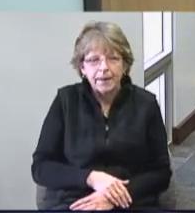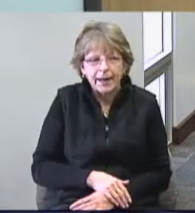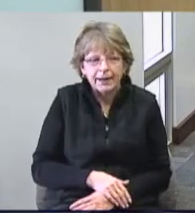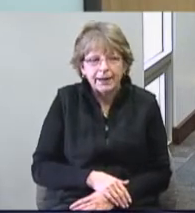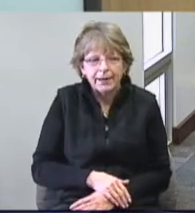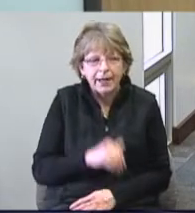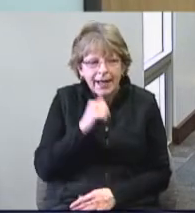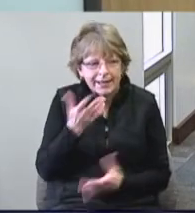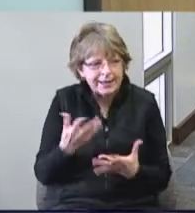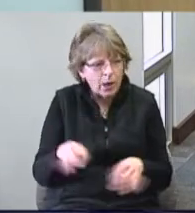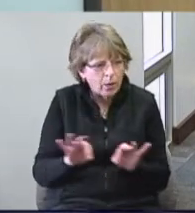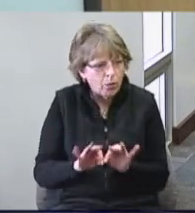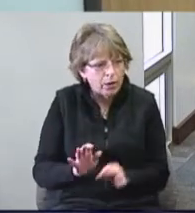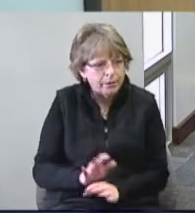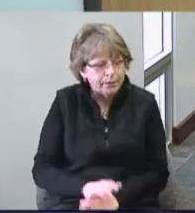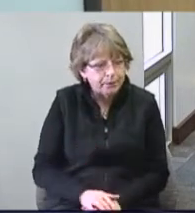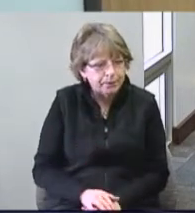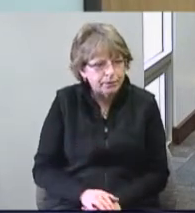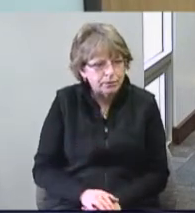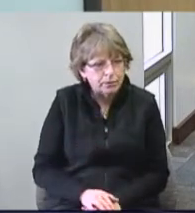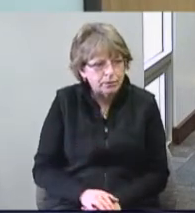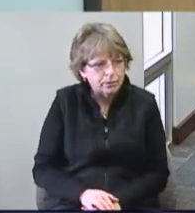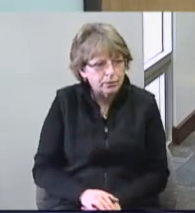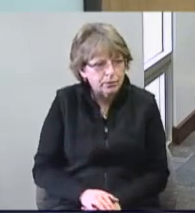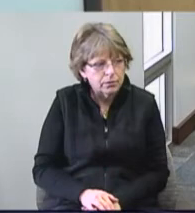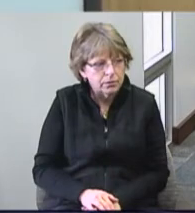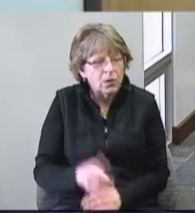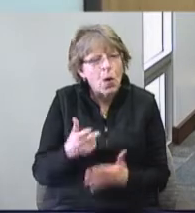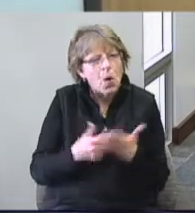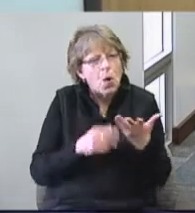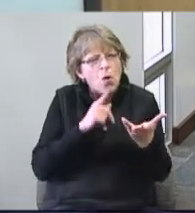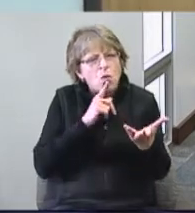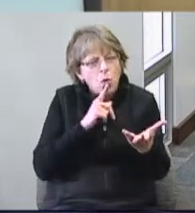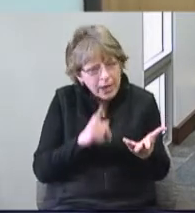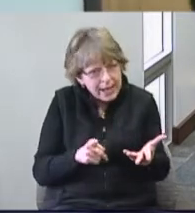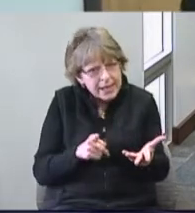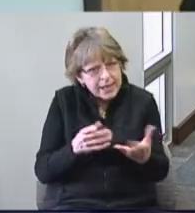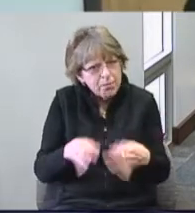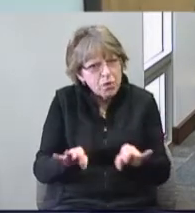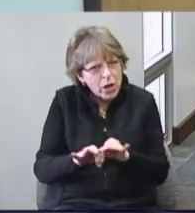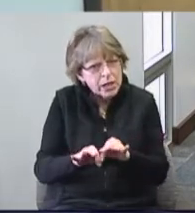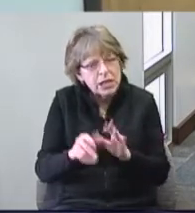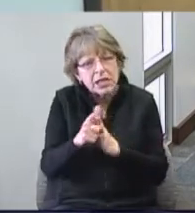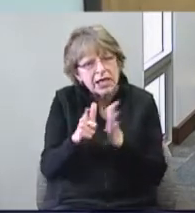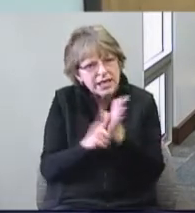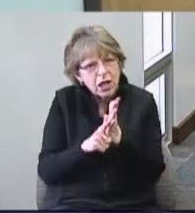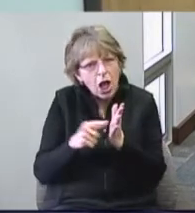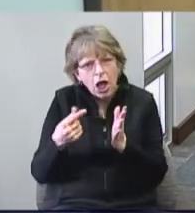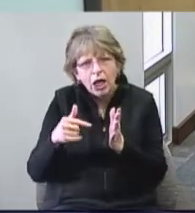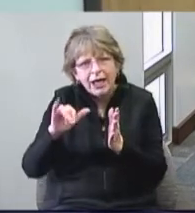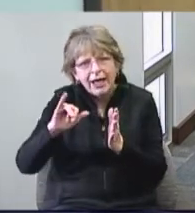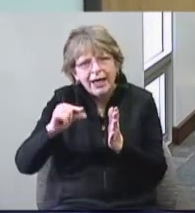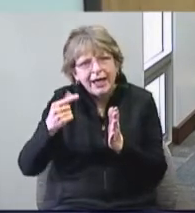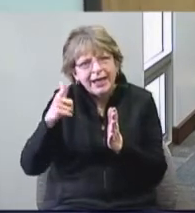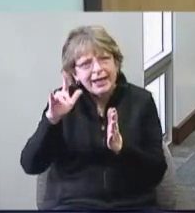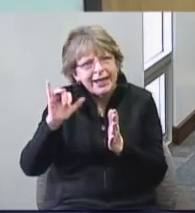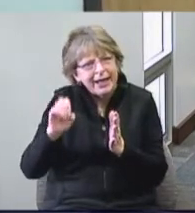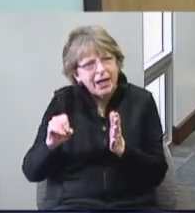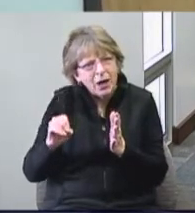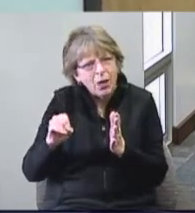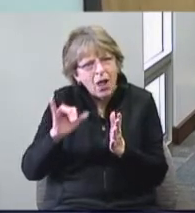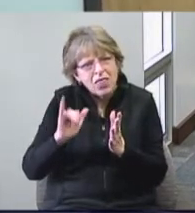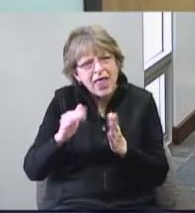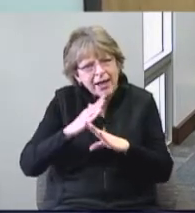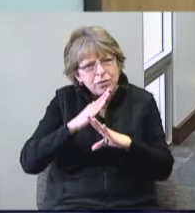it's not important to you. But it is important in the law, because what Giglio's for is to protect a